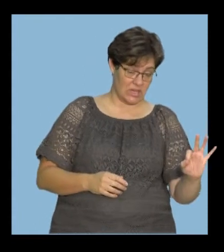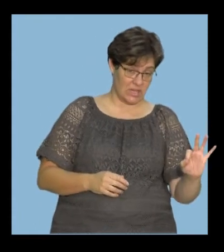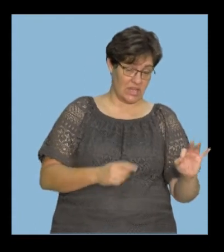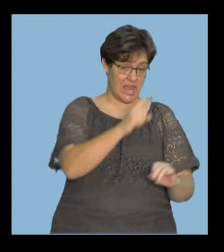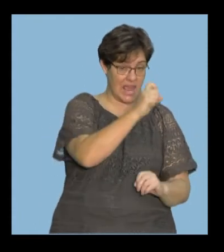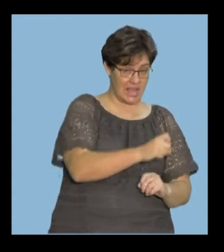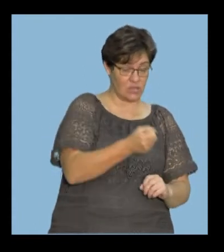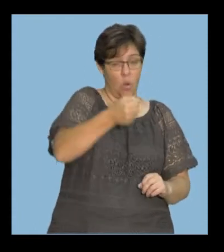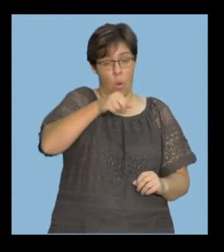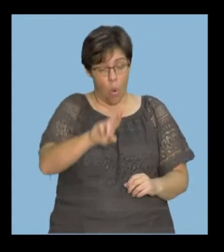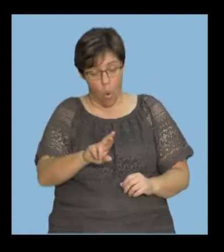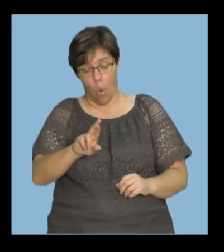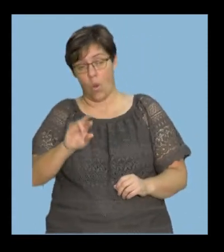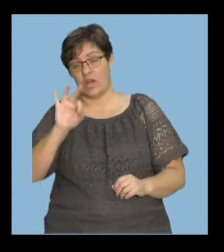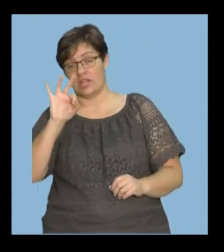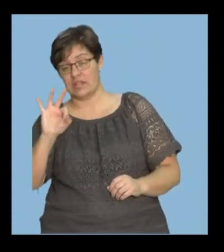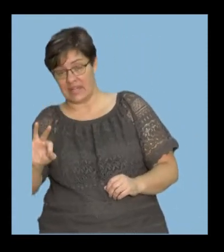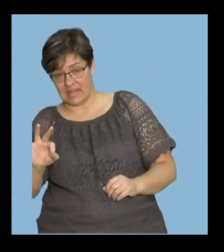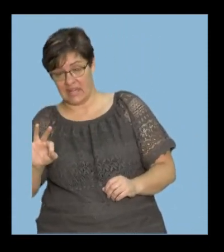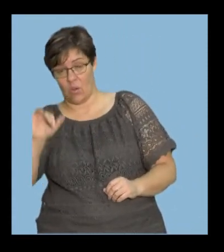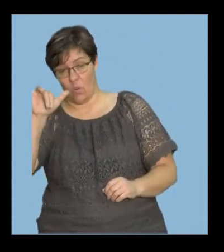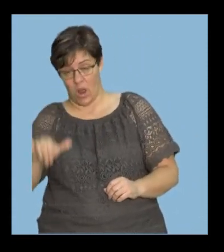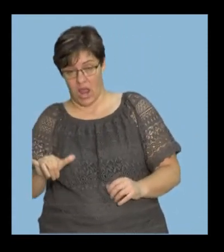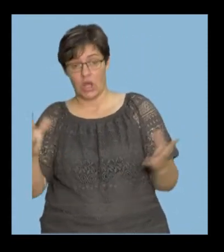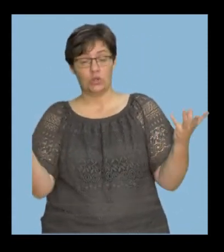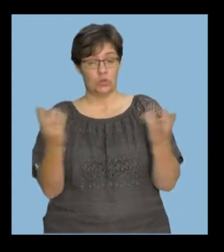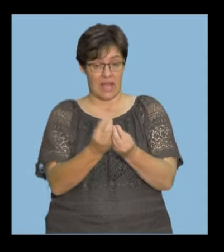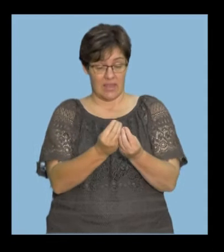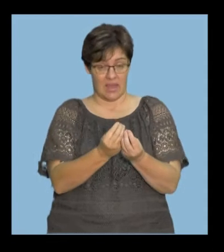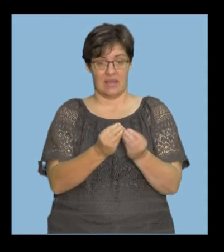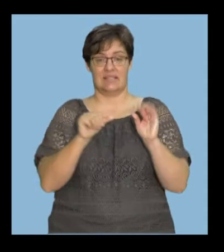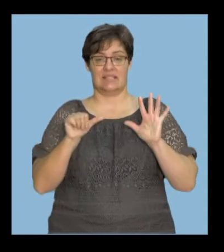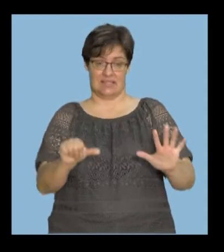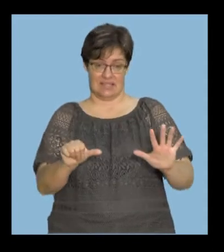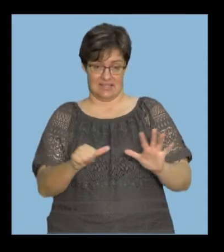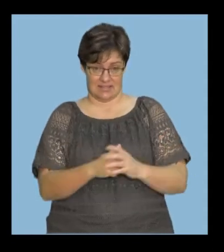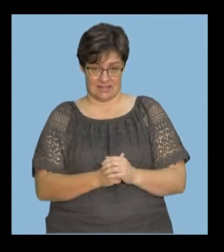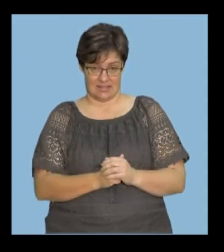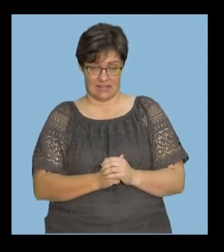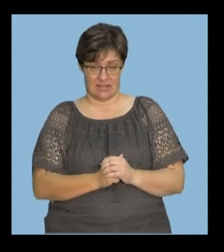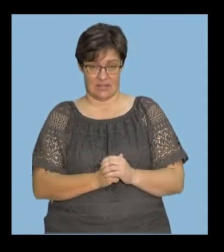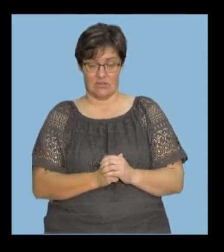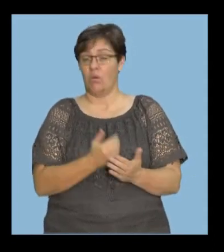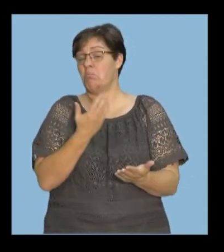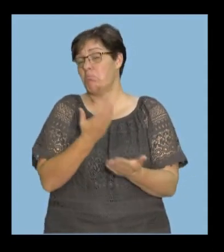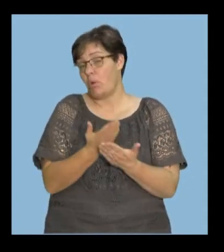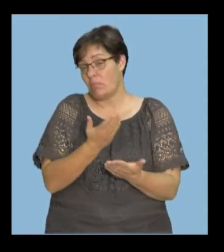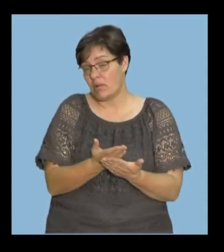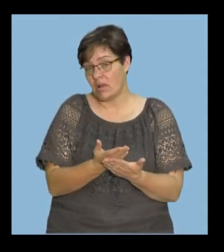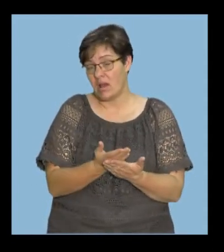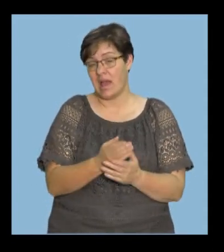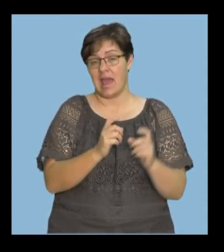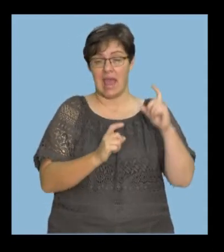in X or 3 in Y. Together, they make a total of 6. So the